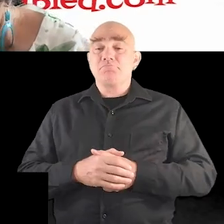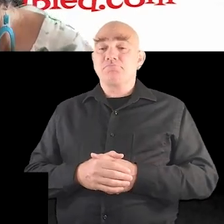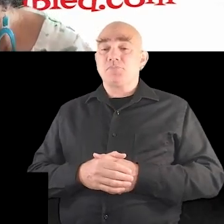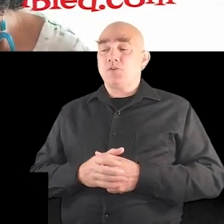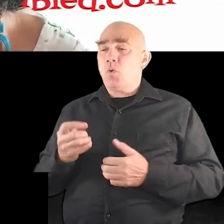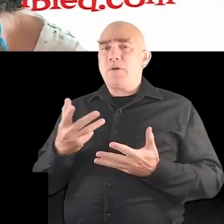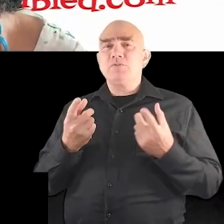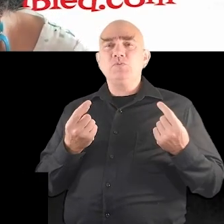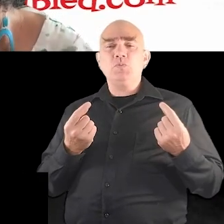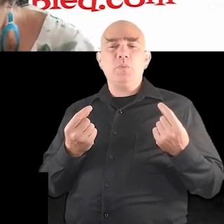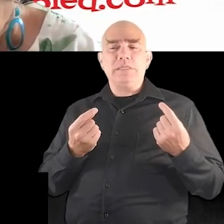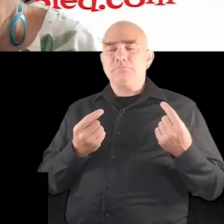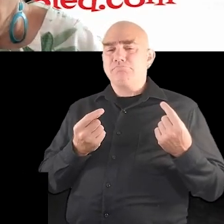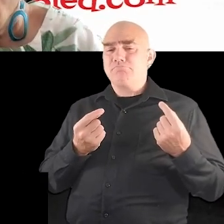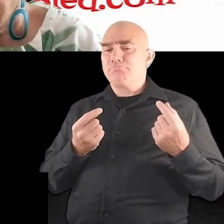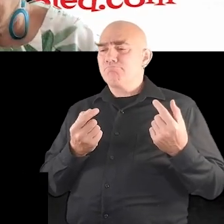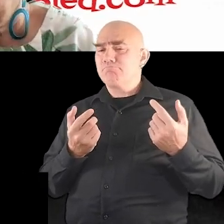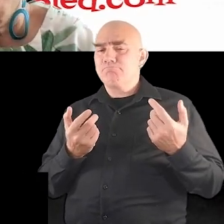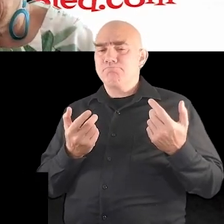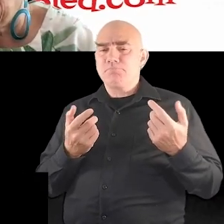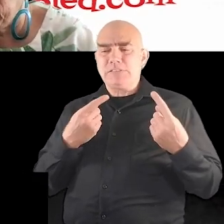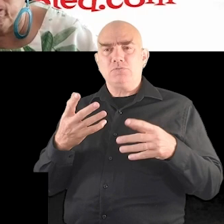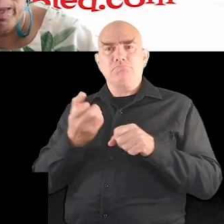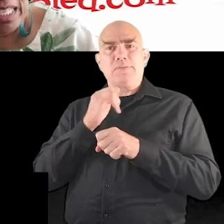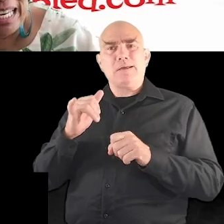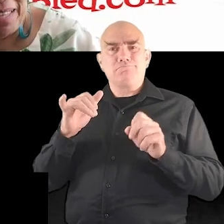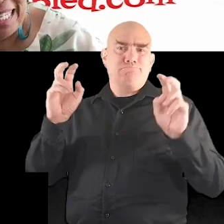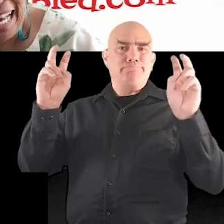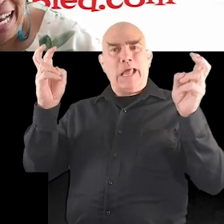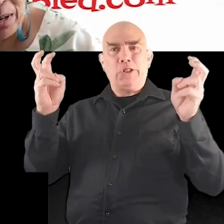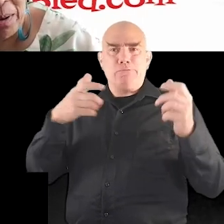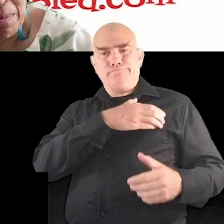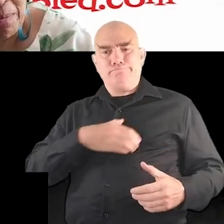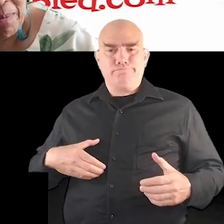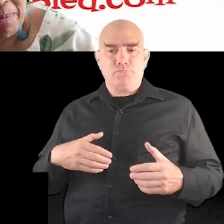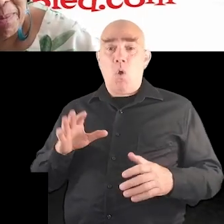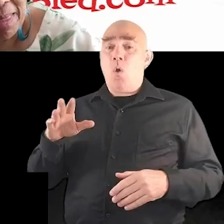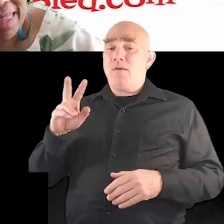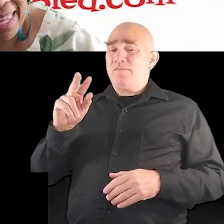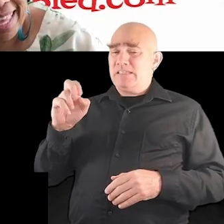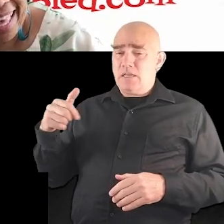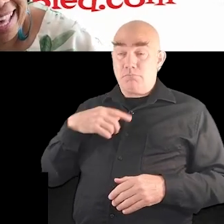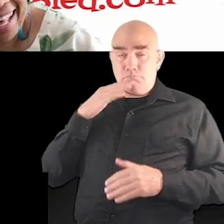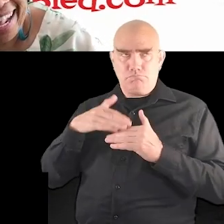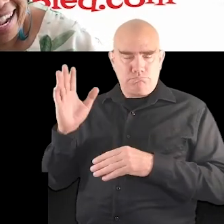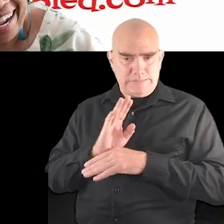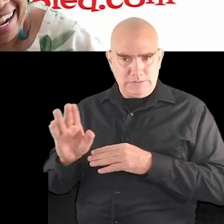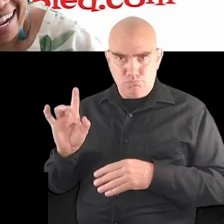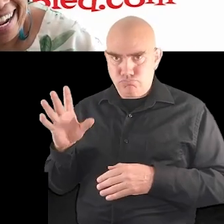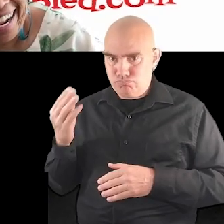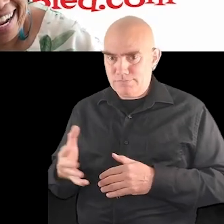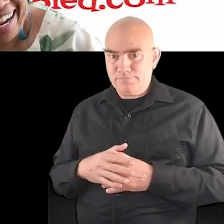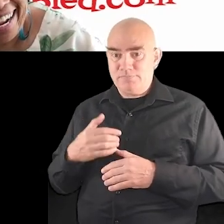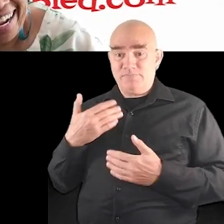Okay. Um, what have you been doing since you received that title? Oh, Vanessa, I've been